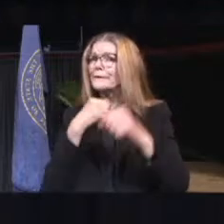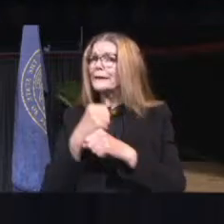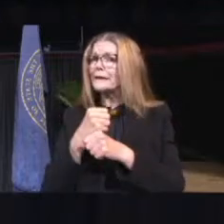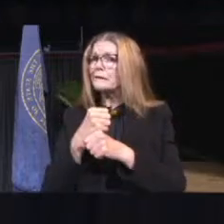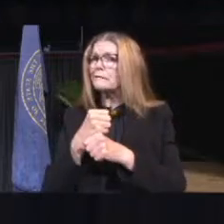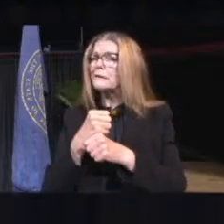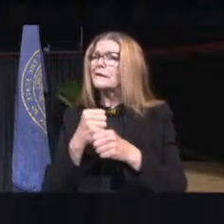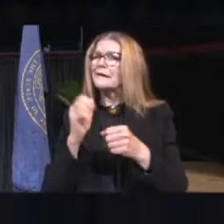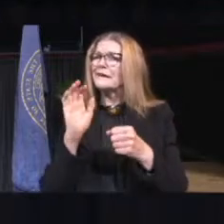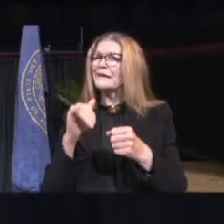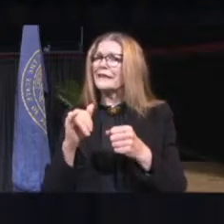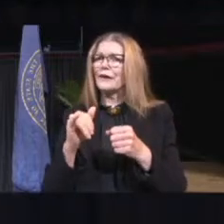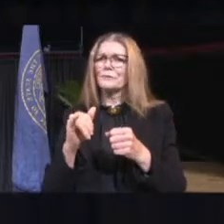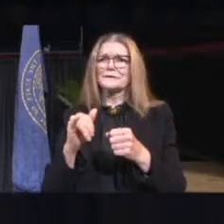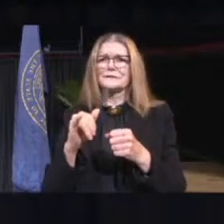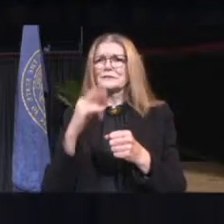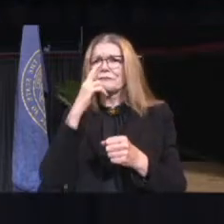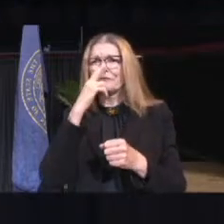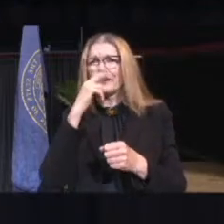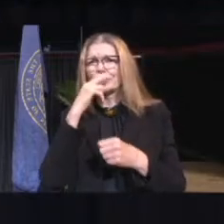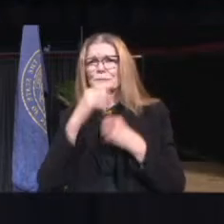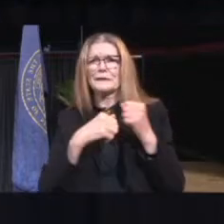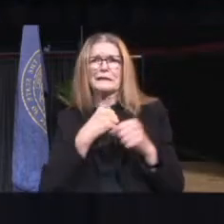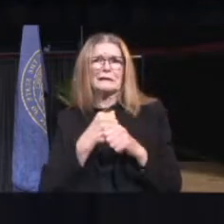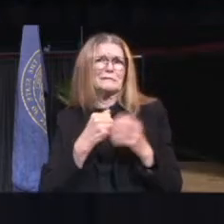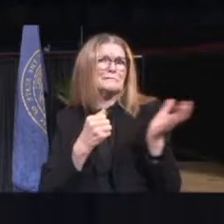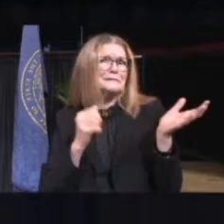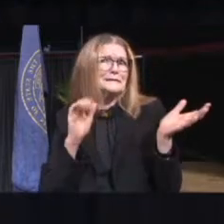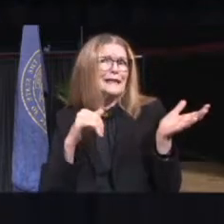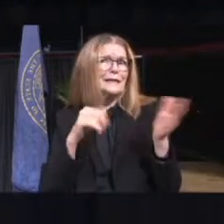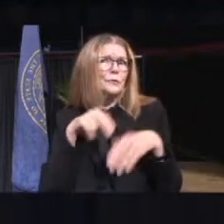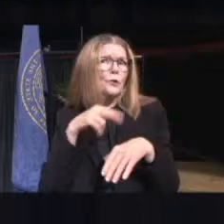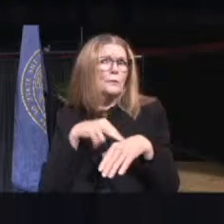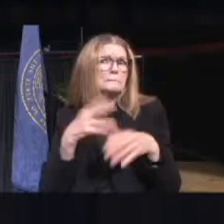was our freshman year, so I don't really know if we can call that normal.